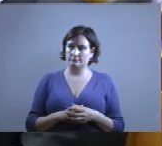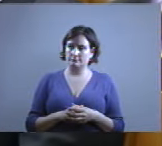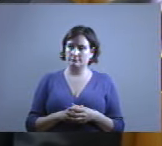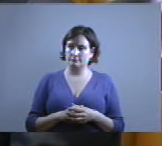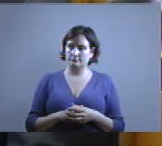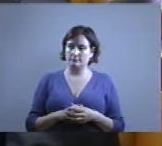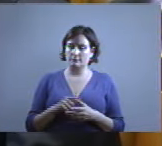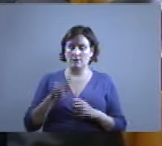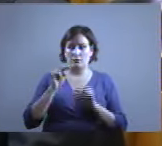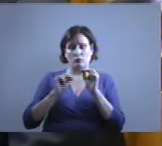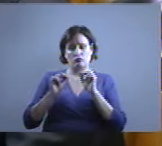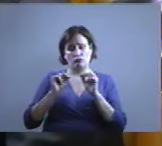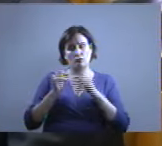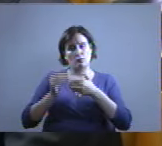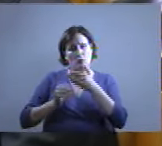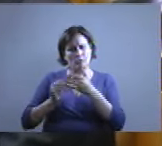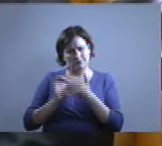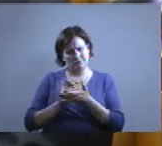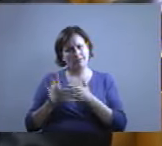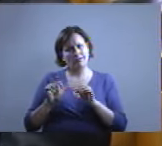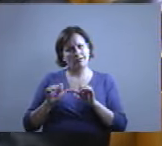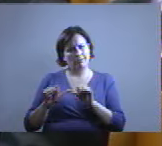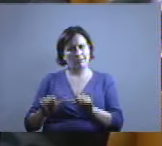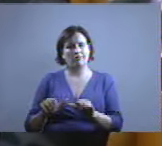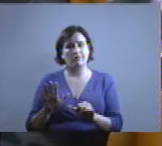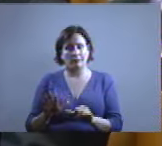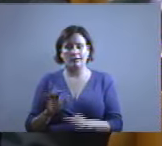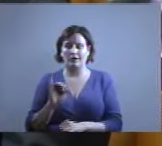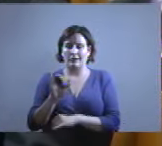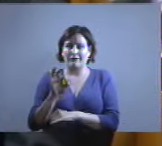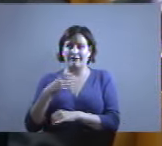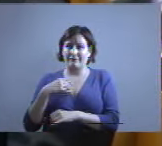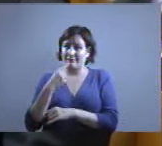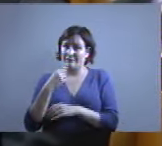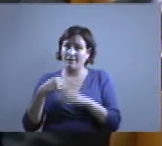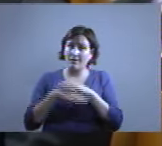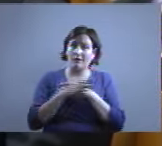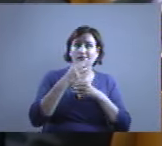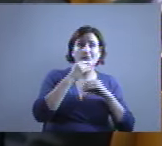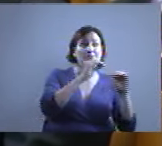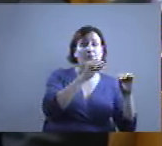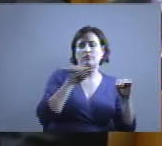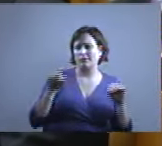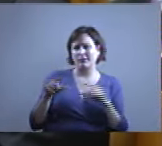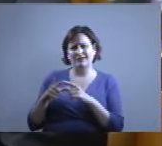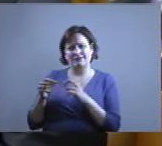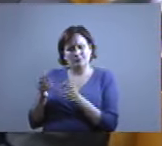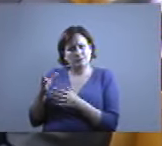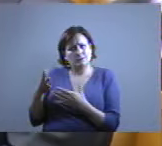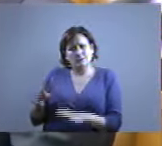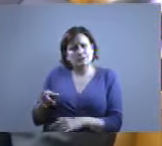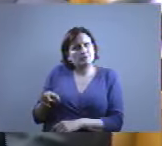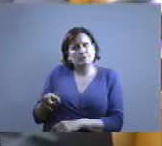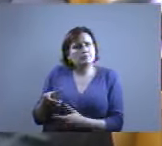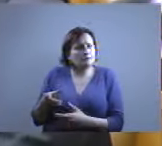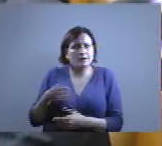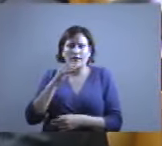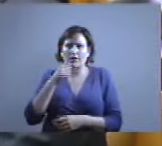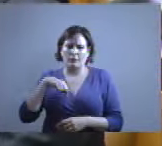negotiations processes were going on, and if we dare to issue a statement before it's concluded, we will be accused